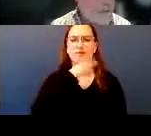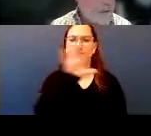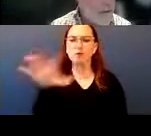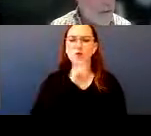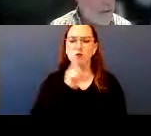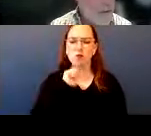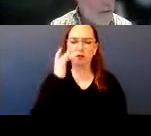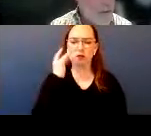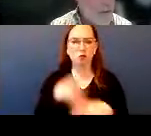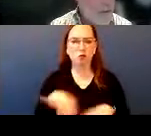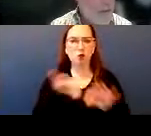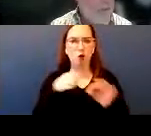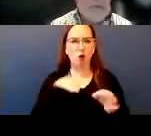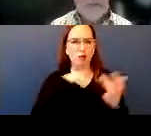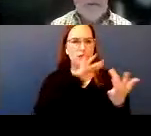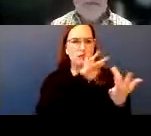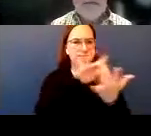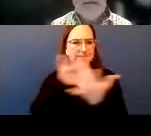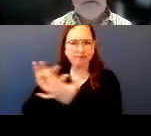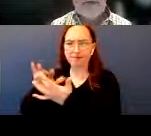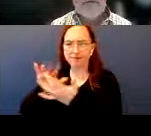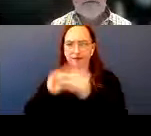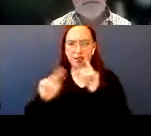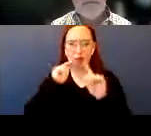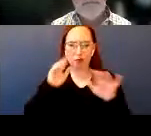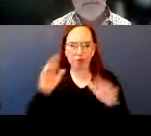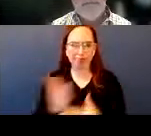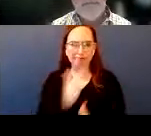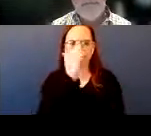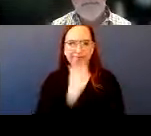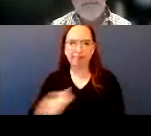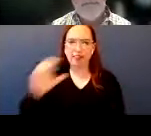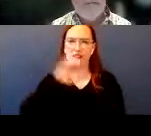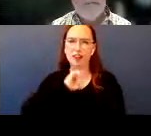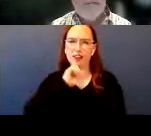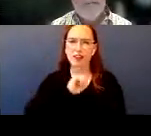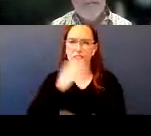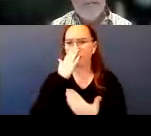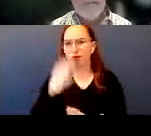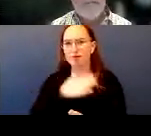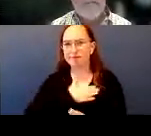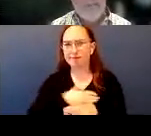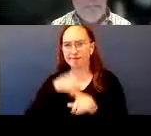the city, and appreciate your input on this question as well.